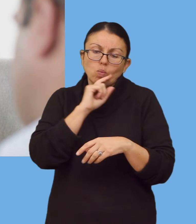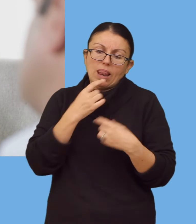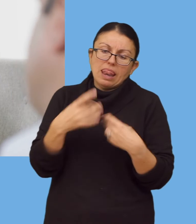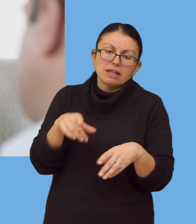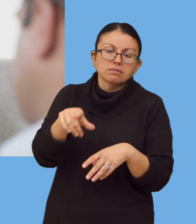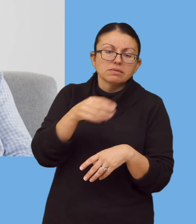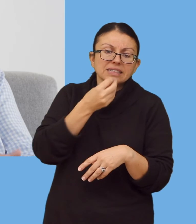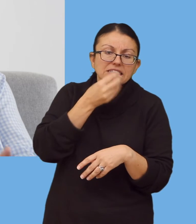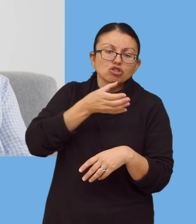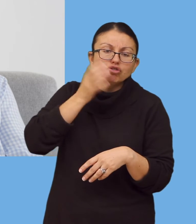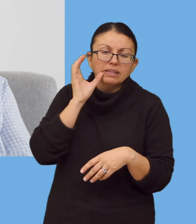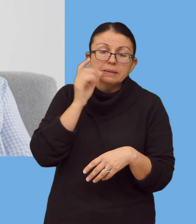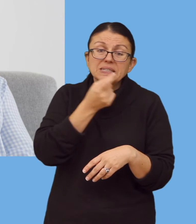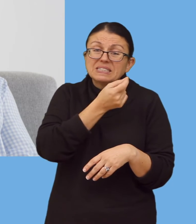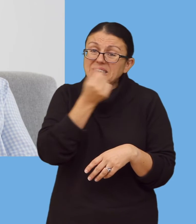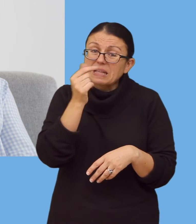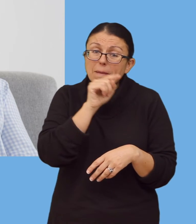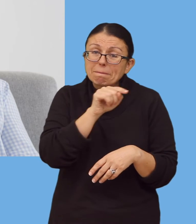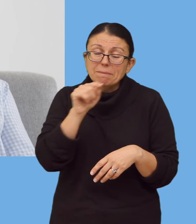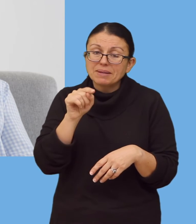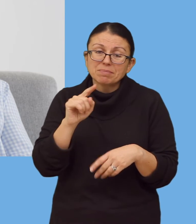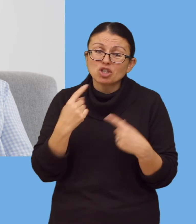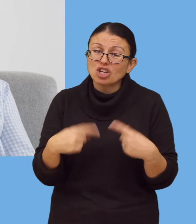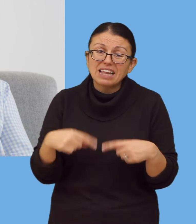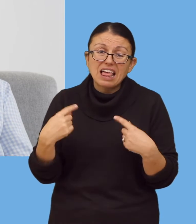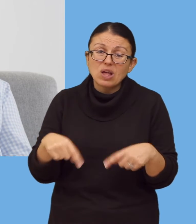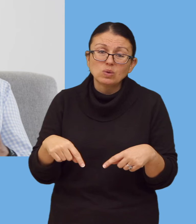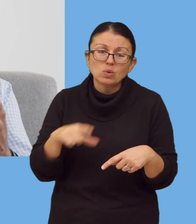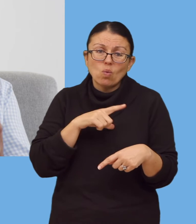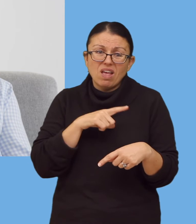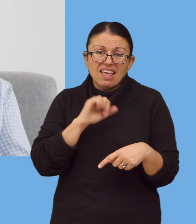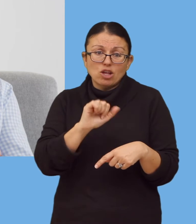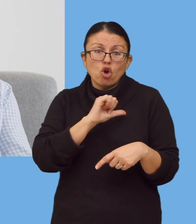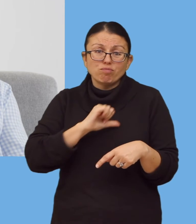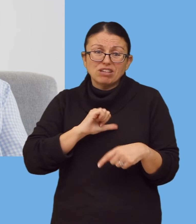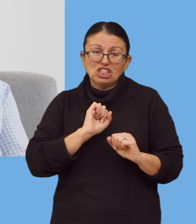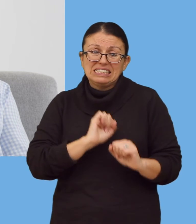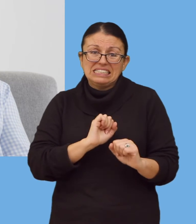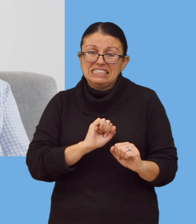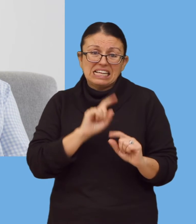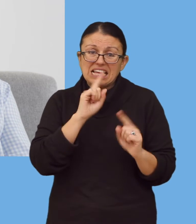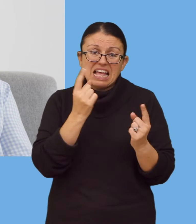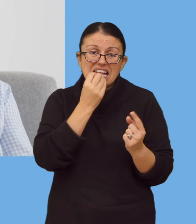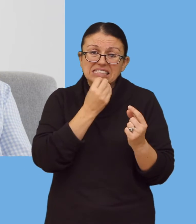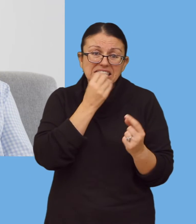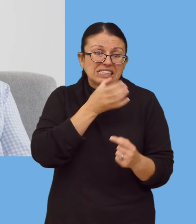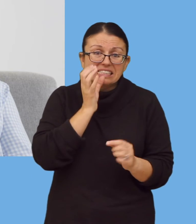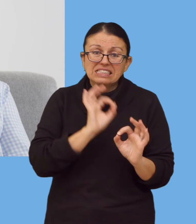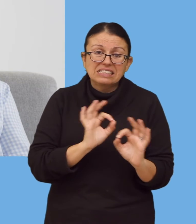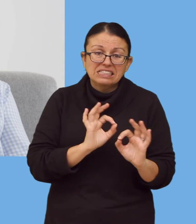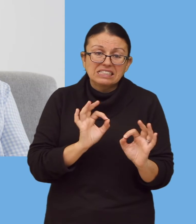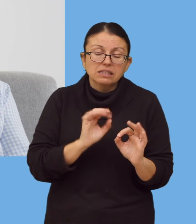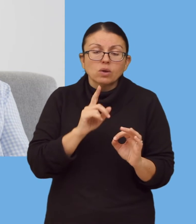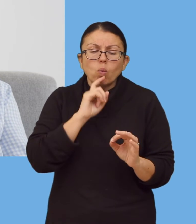drink. There are some occasions when that's not allowed because of the specific procedure you've had, but again, that will be